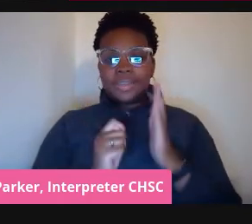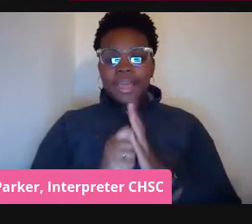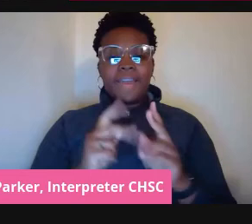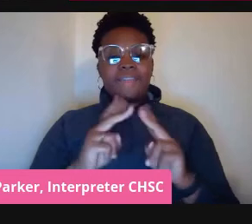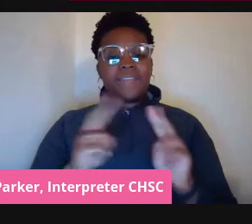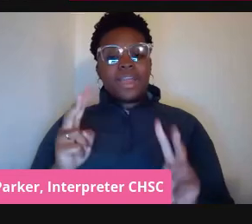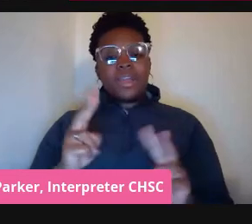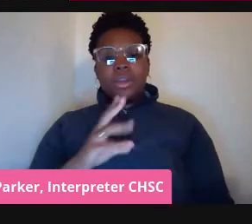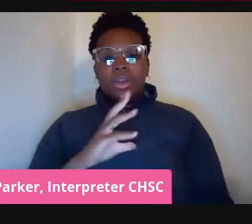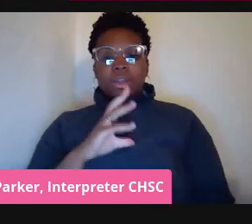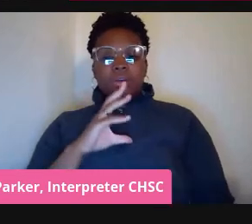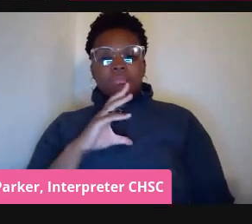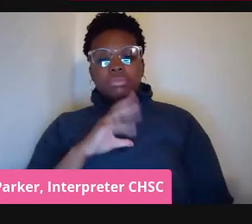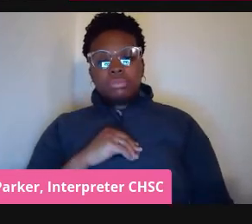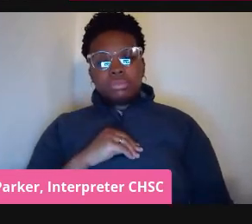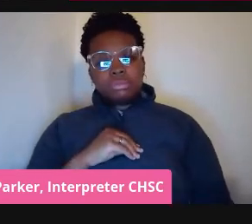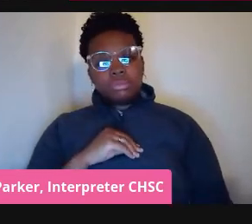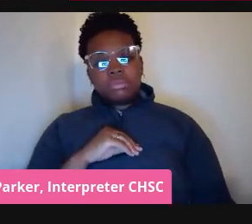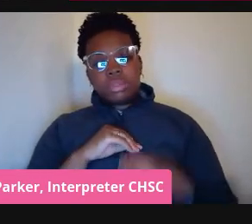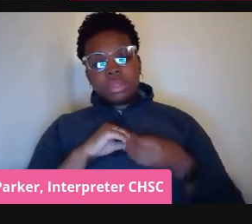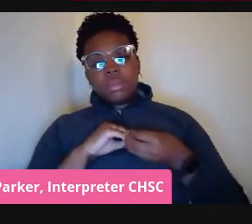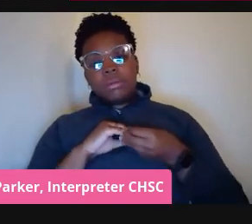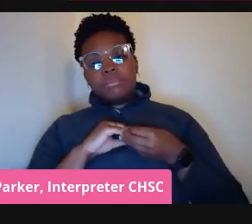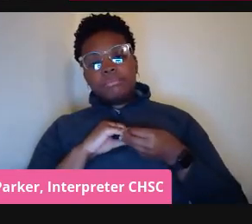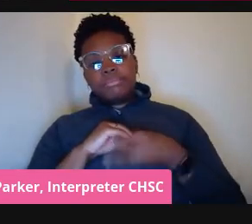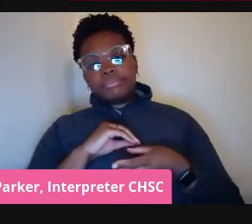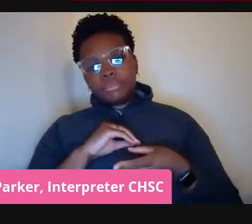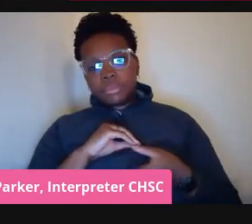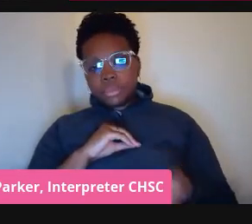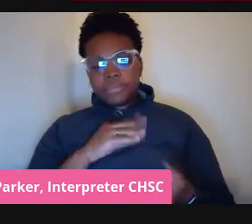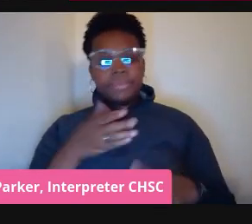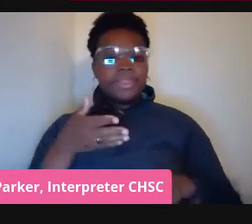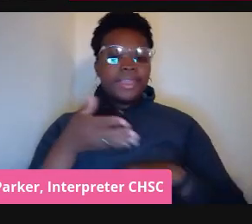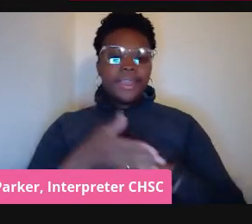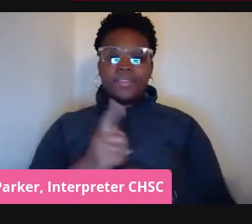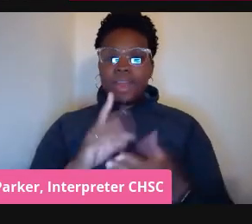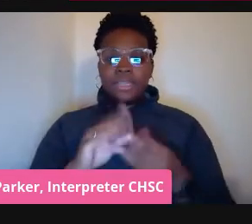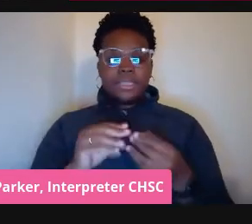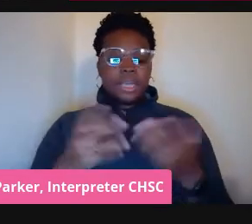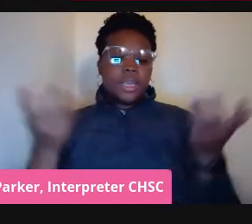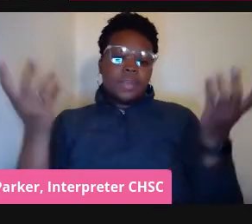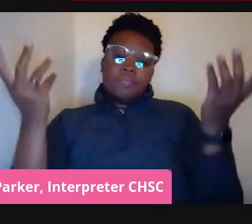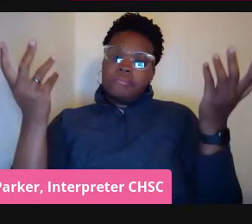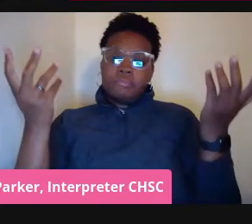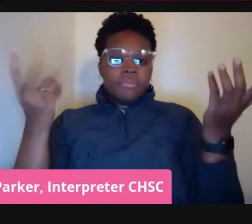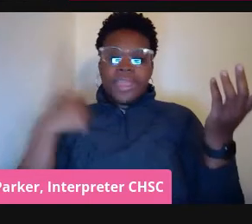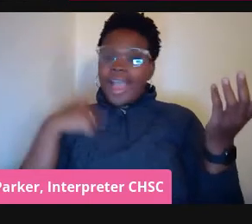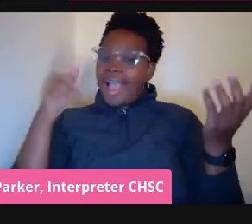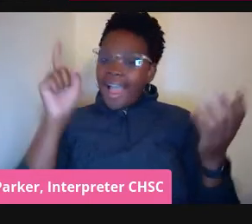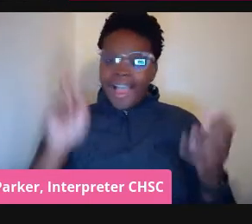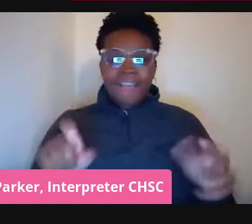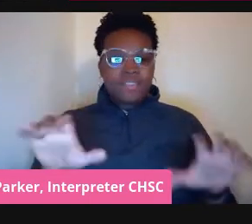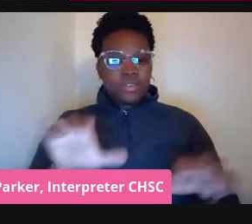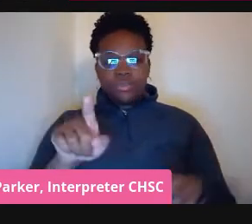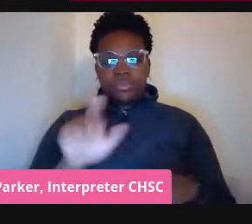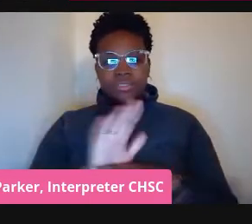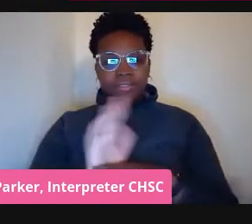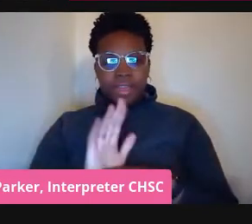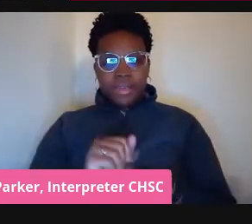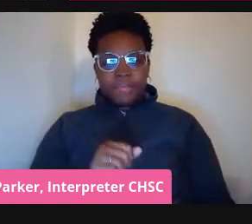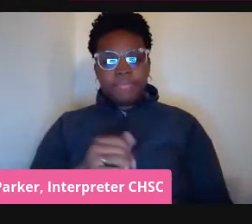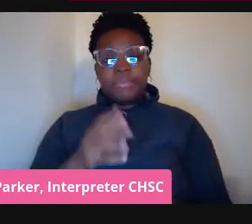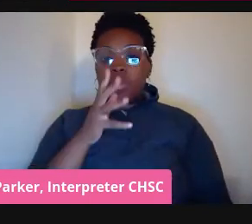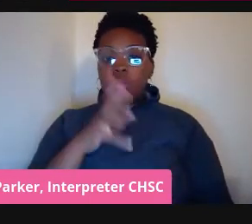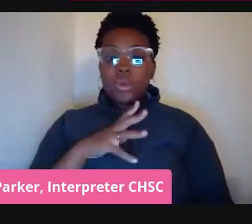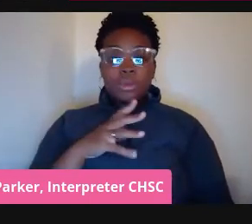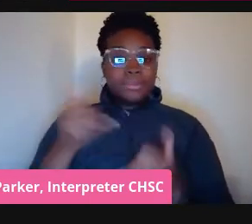disheartening. And so after that, I just said, this is inevitable. I have to do this film. Women were still reaching